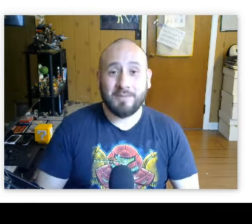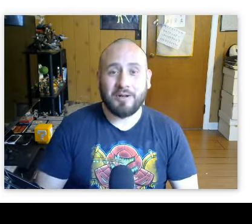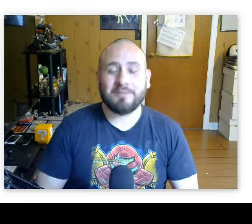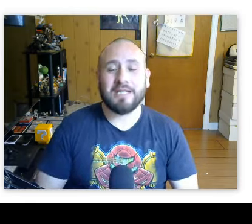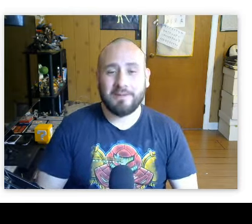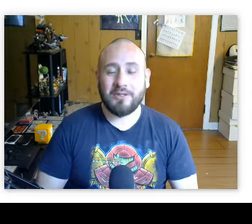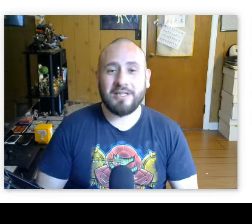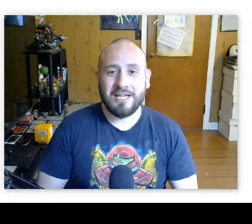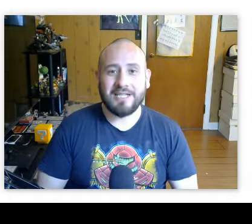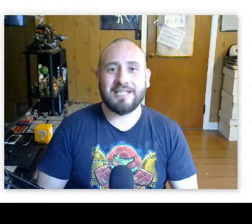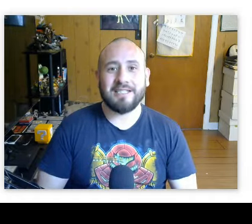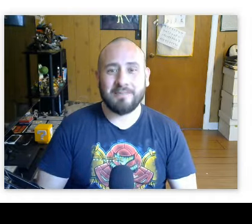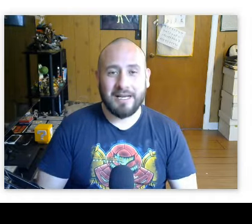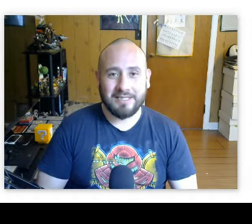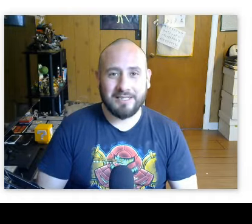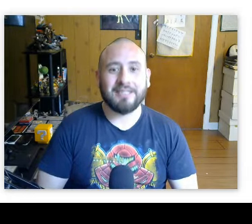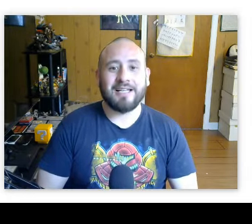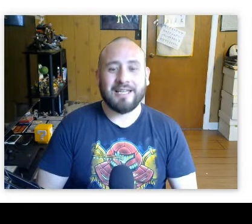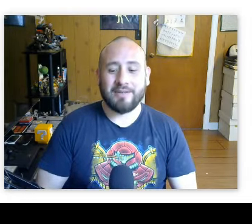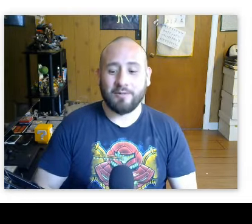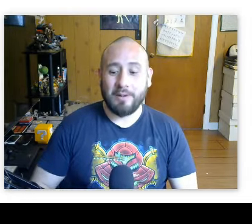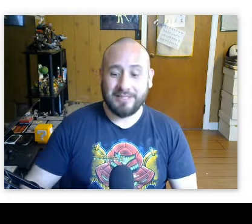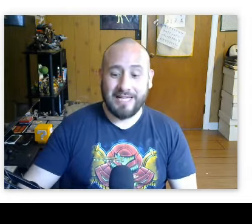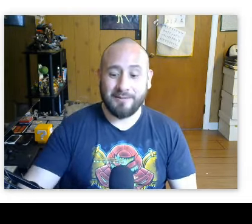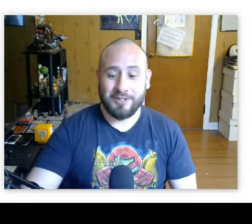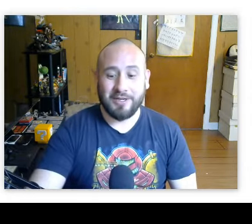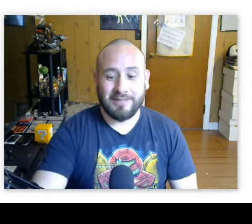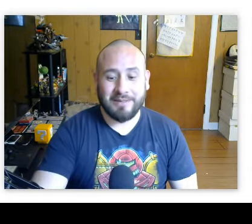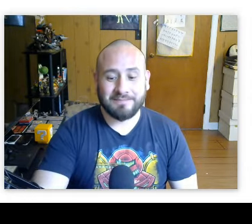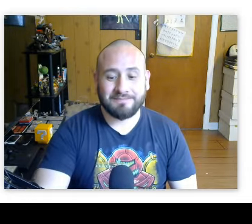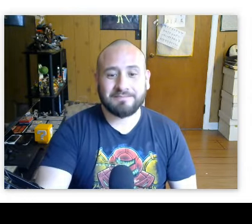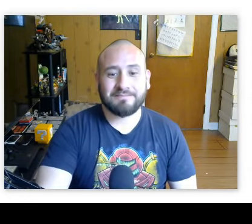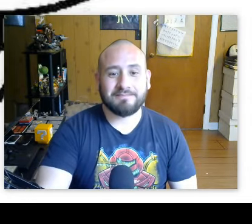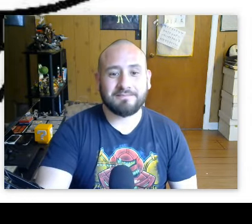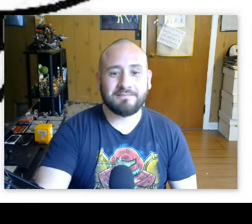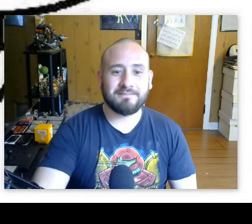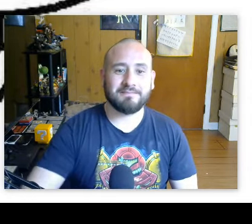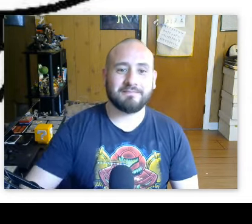Text Paul. Let him know that lasagna is indeed pasta, and he will remember exactly what you're talking about.